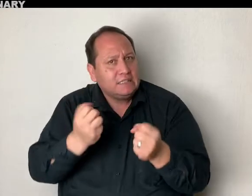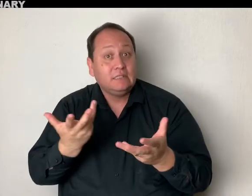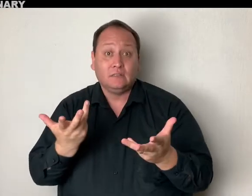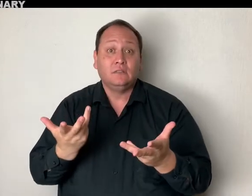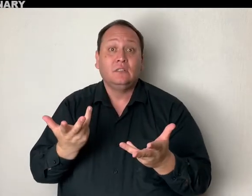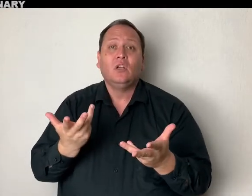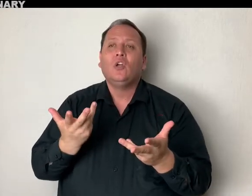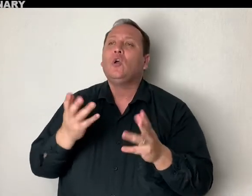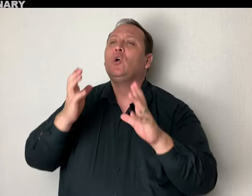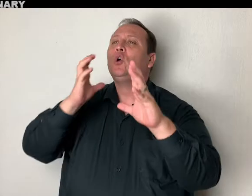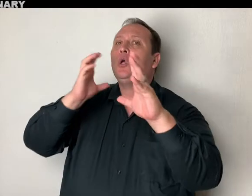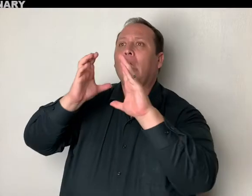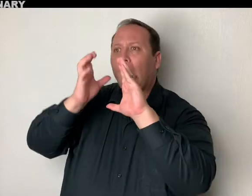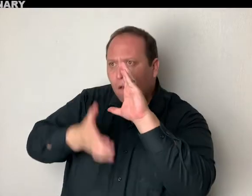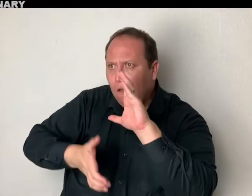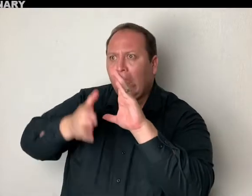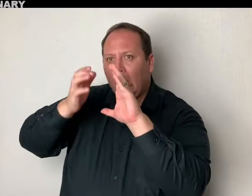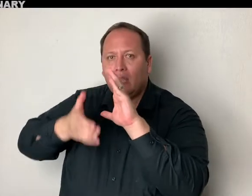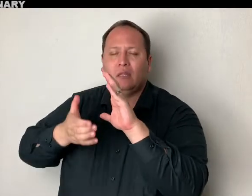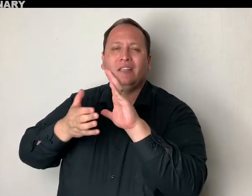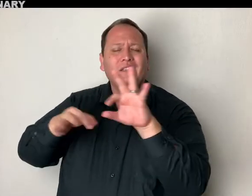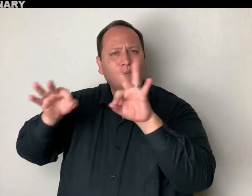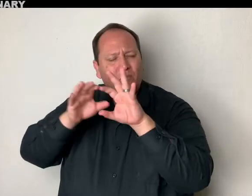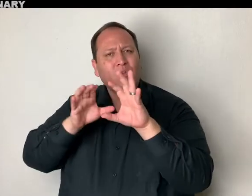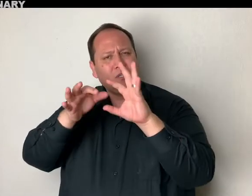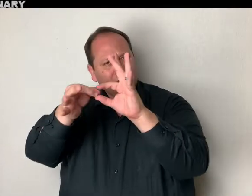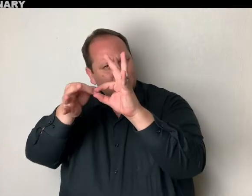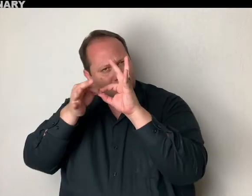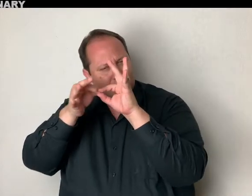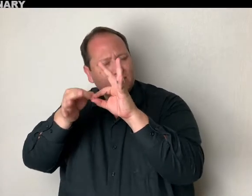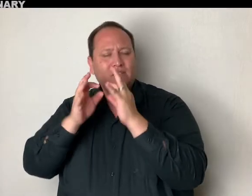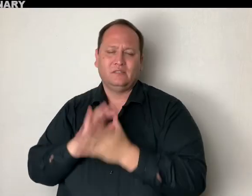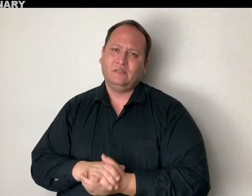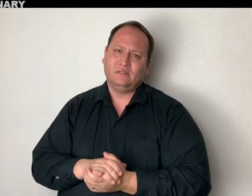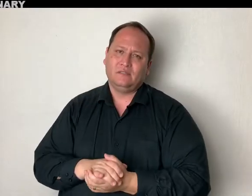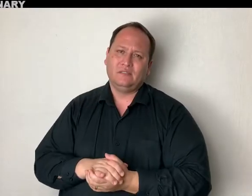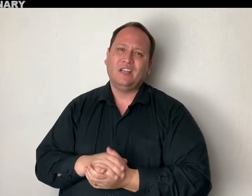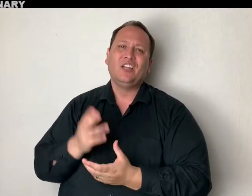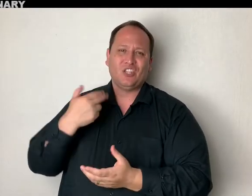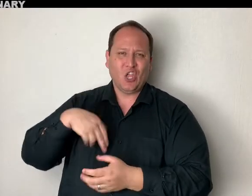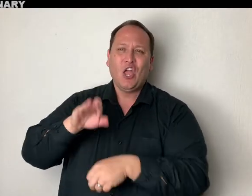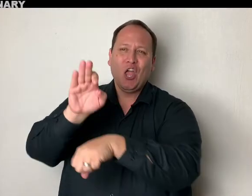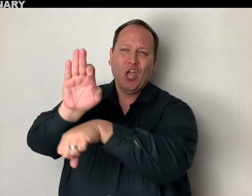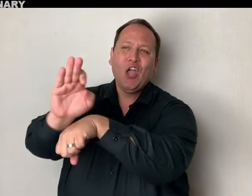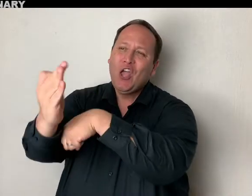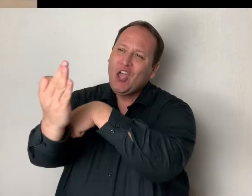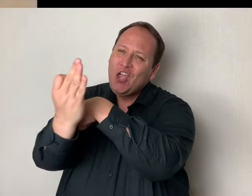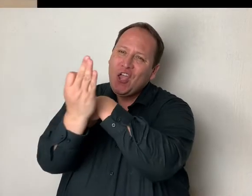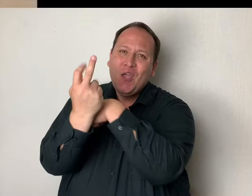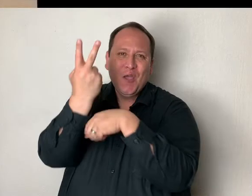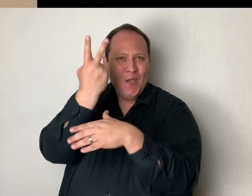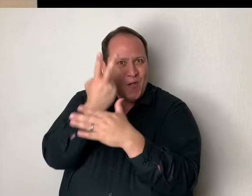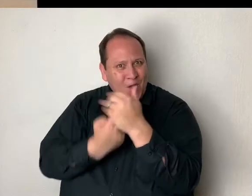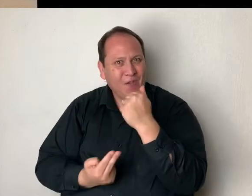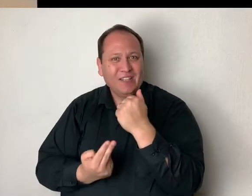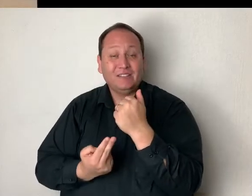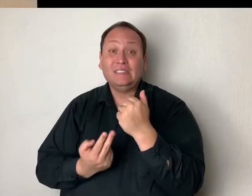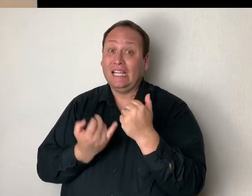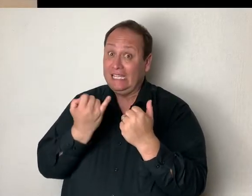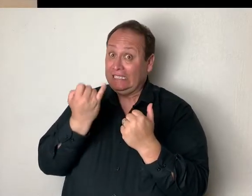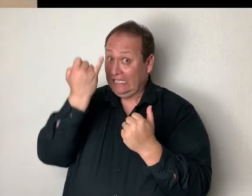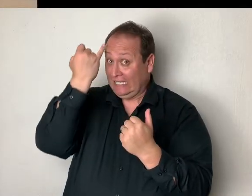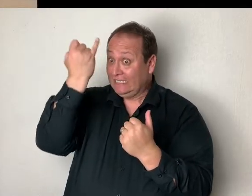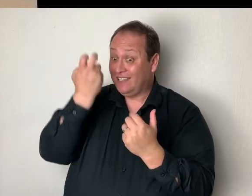and cooperation. We will mutually benefit from this. So that's our strategy. We did